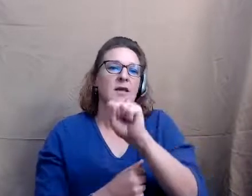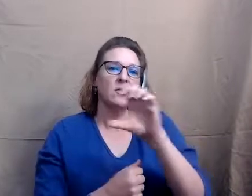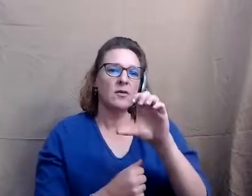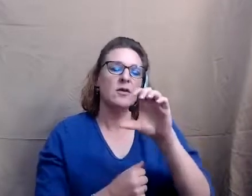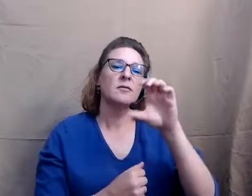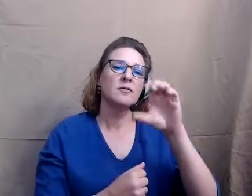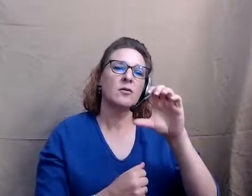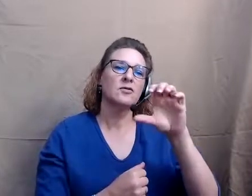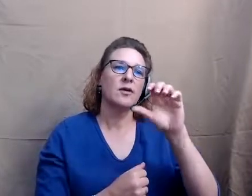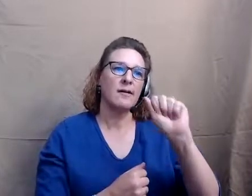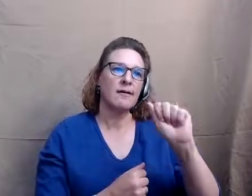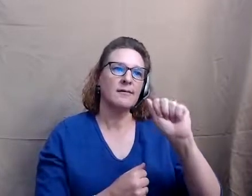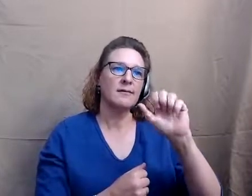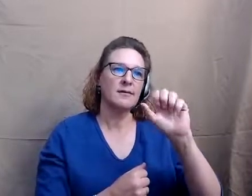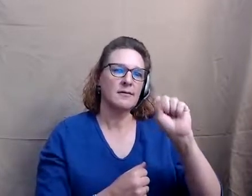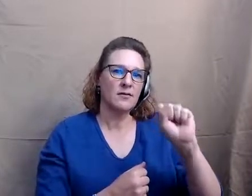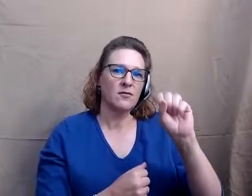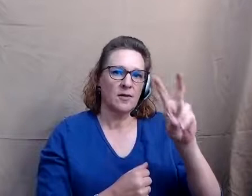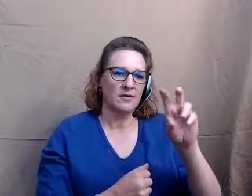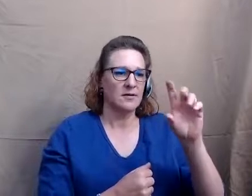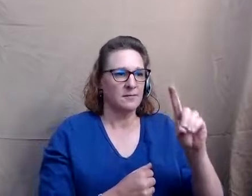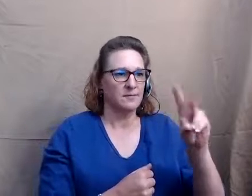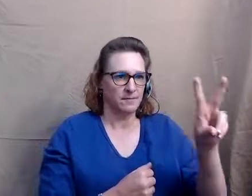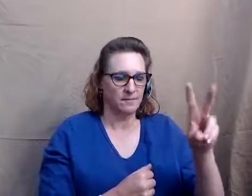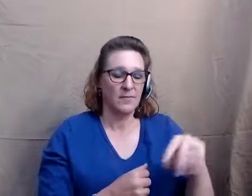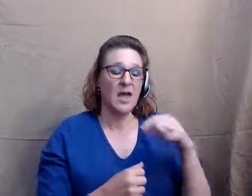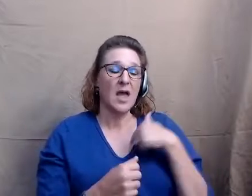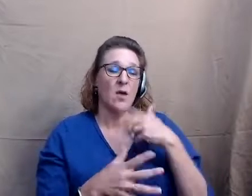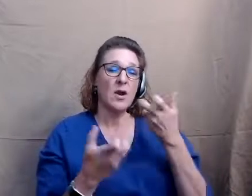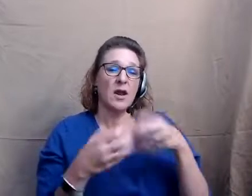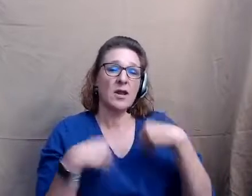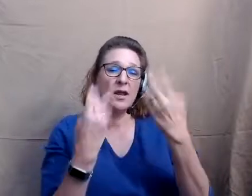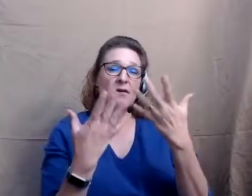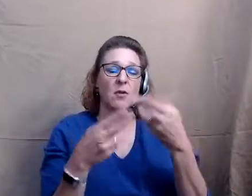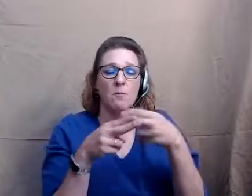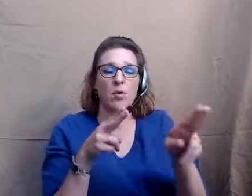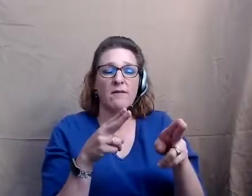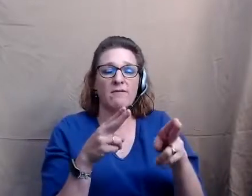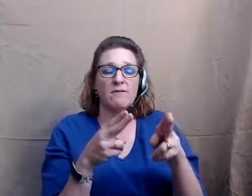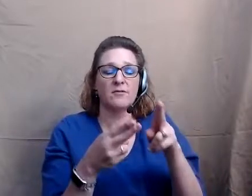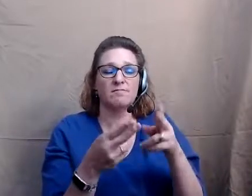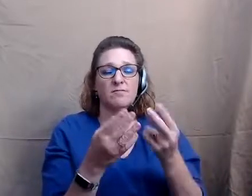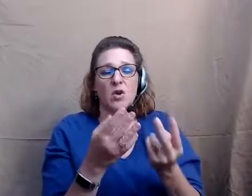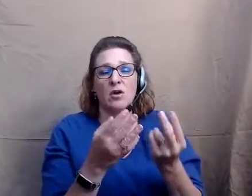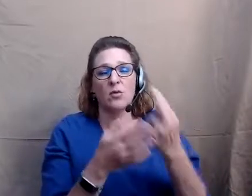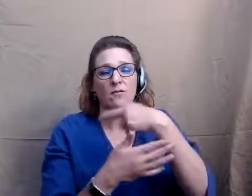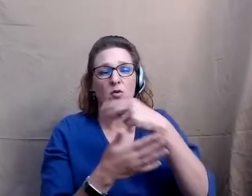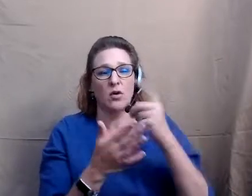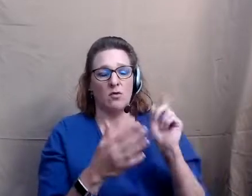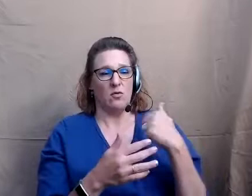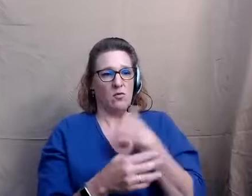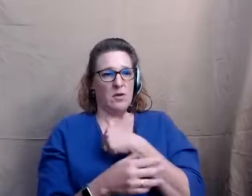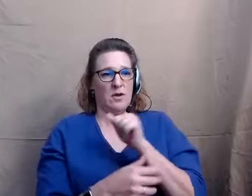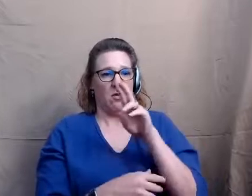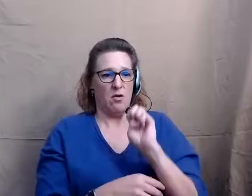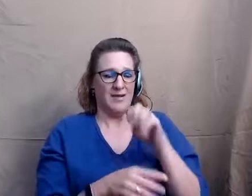Assault. And my role here is to really give a brief overview of where I think we are in South Carolina and how the data